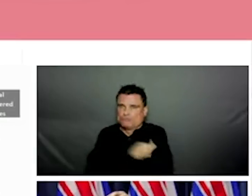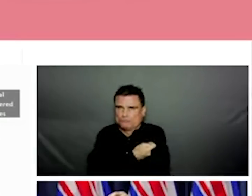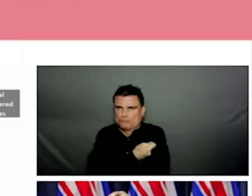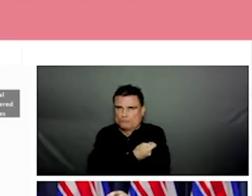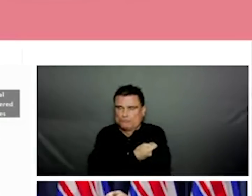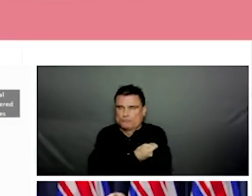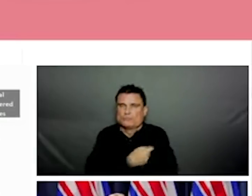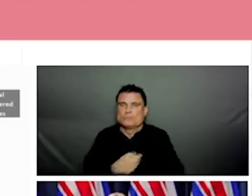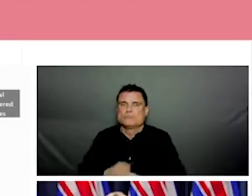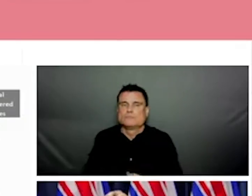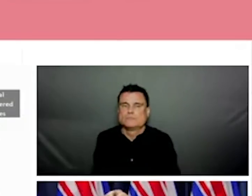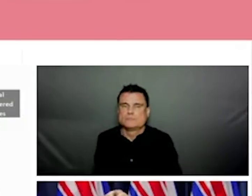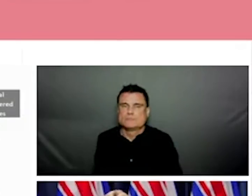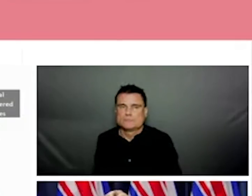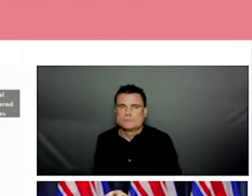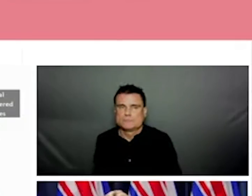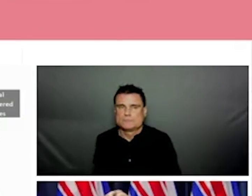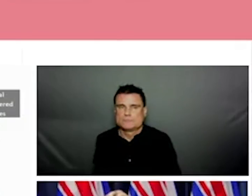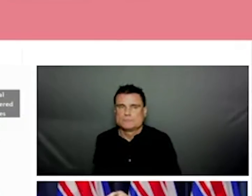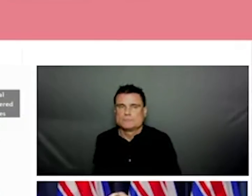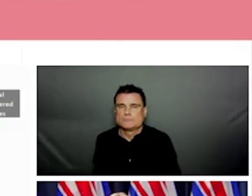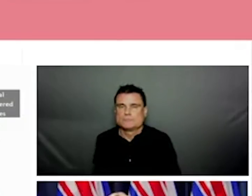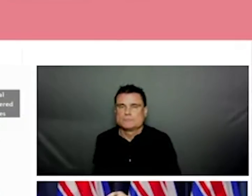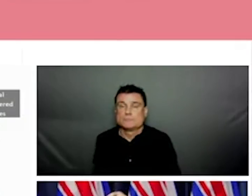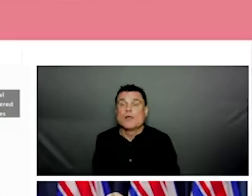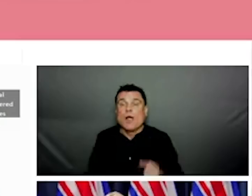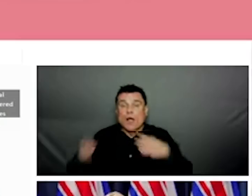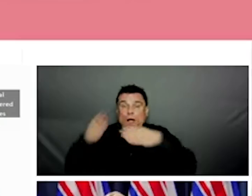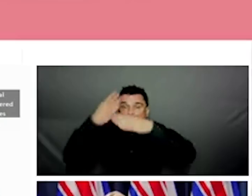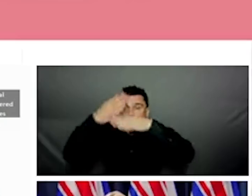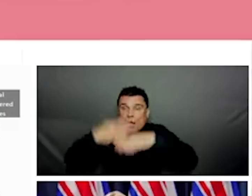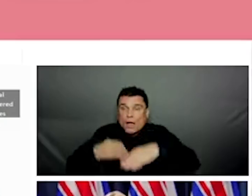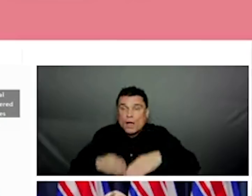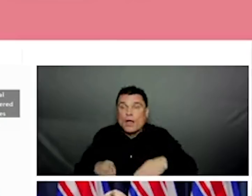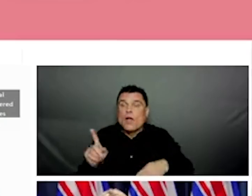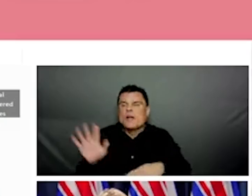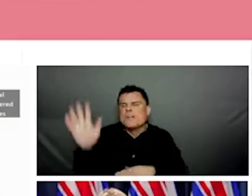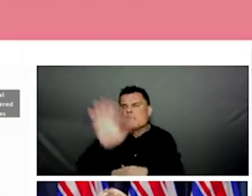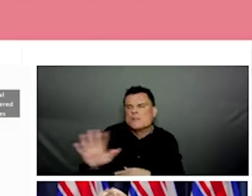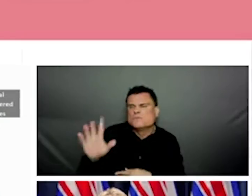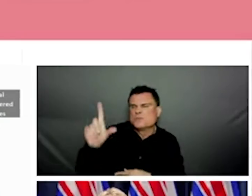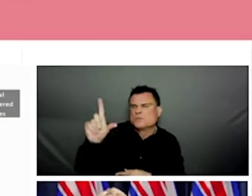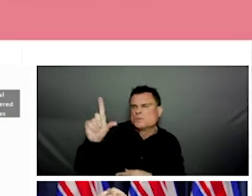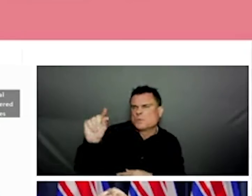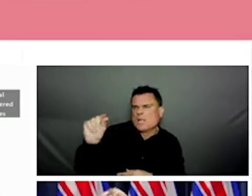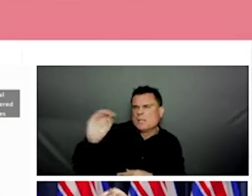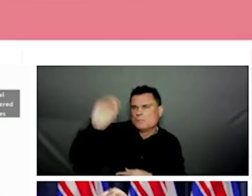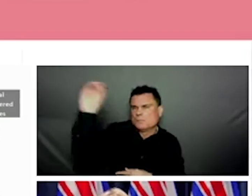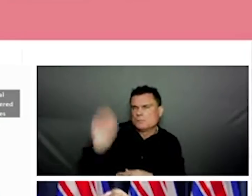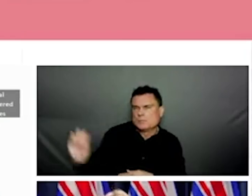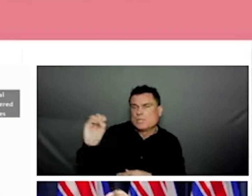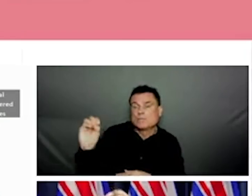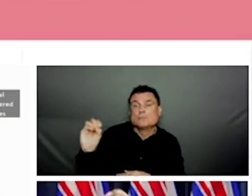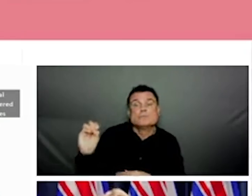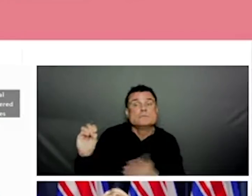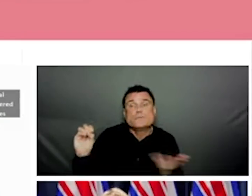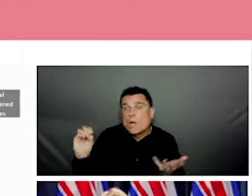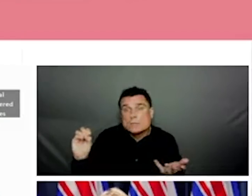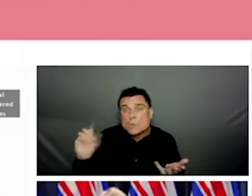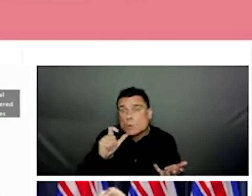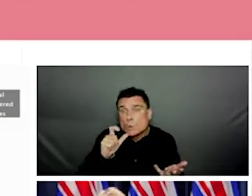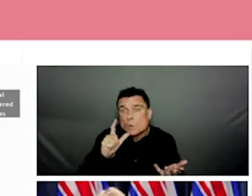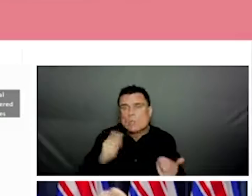able to get it out, actually 2 residents. Just under half has gone to staff of long-term care, and that's where we